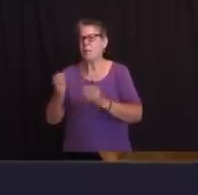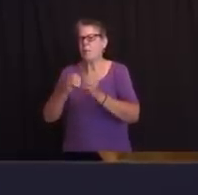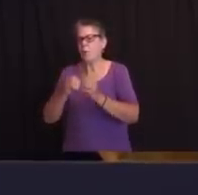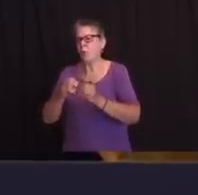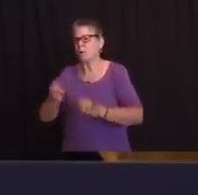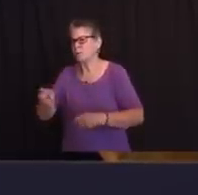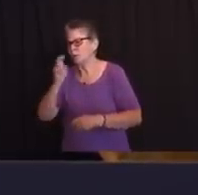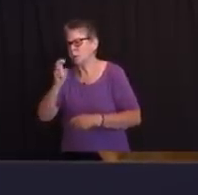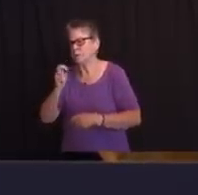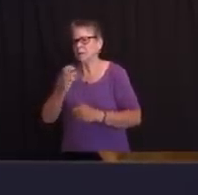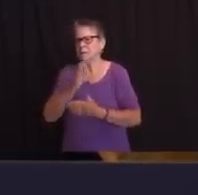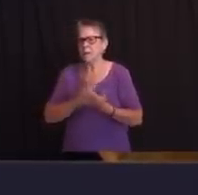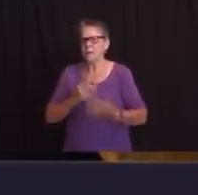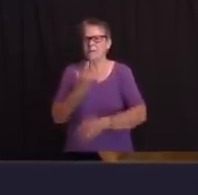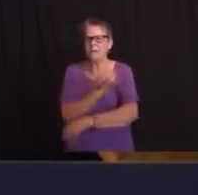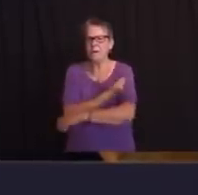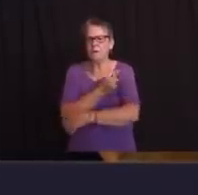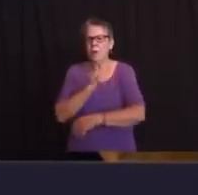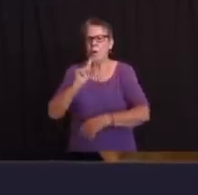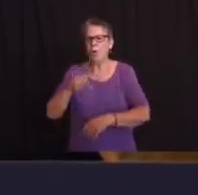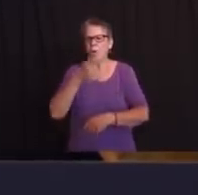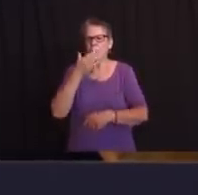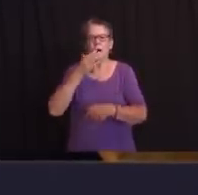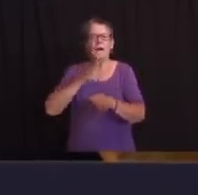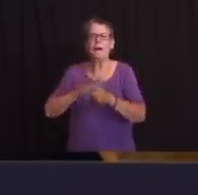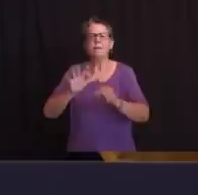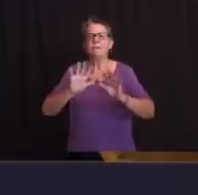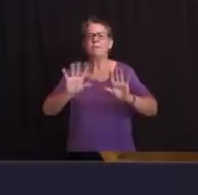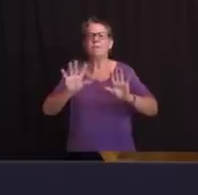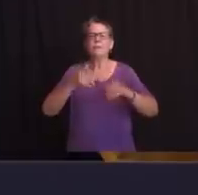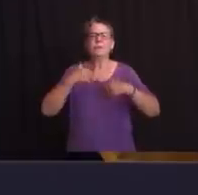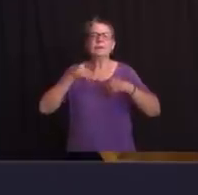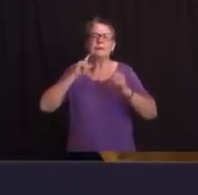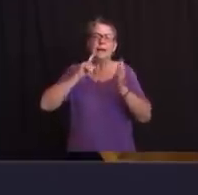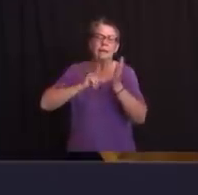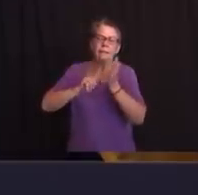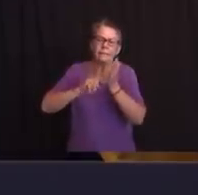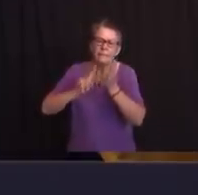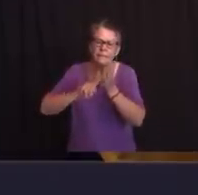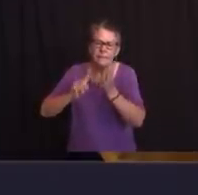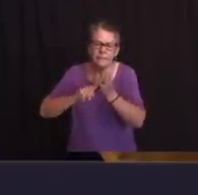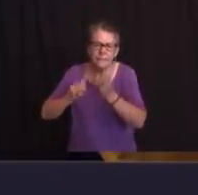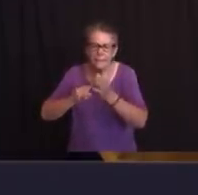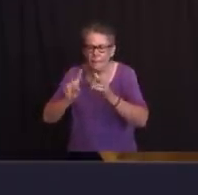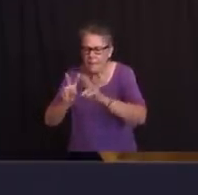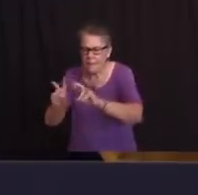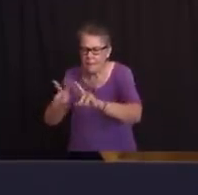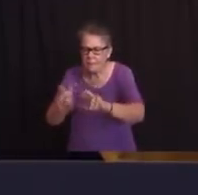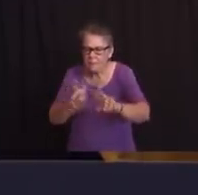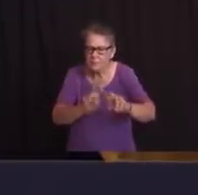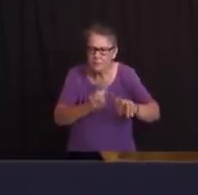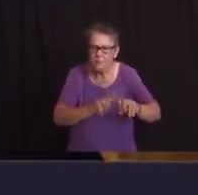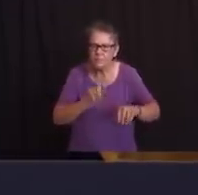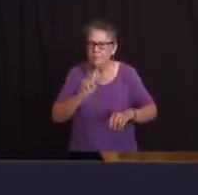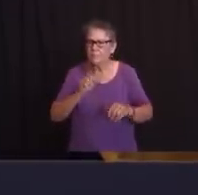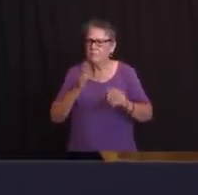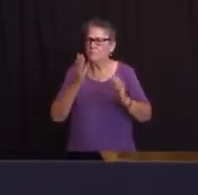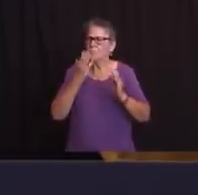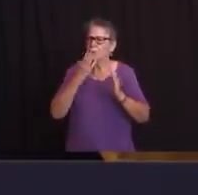understandable. That's something that we'll want to follow up on. But very good discussions. Folks want to do the right